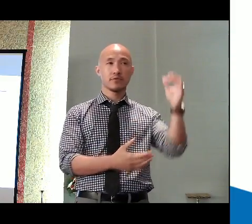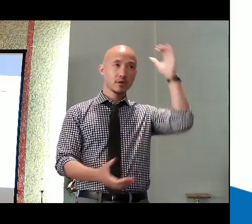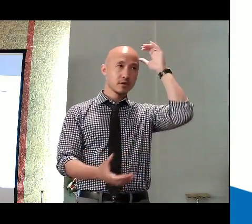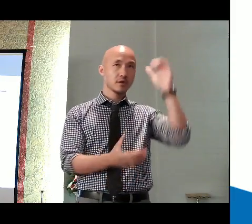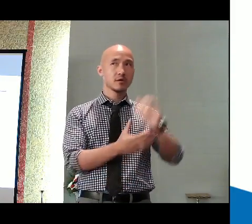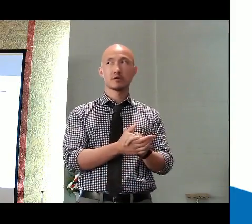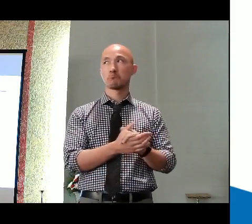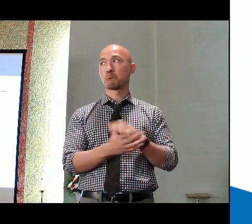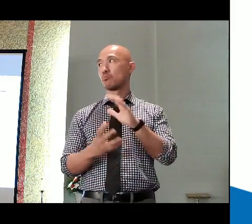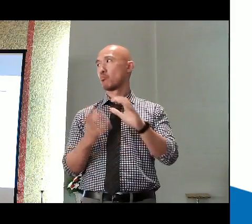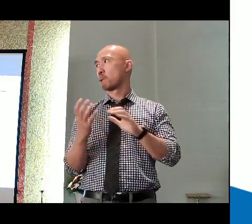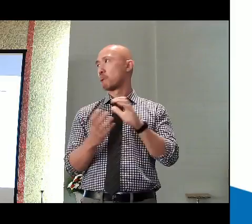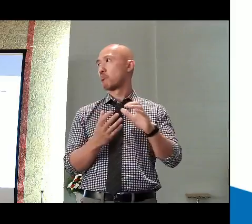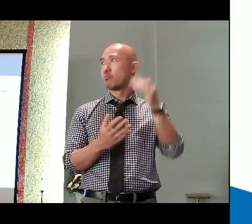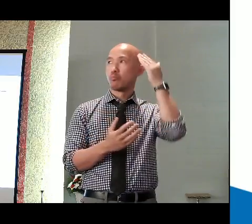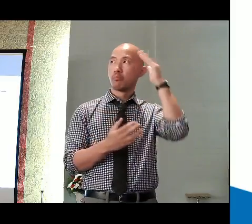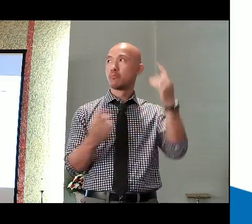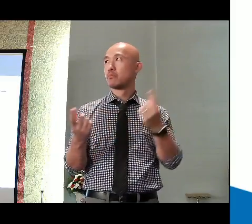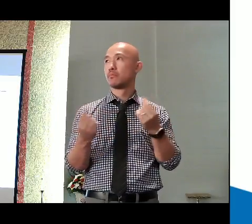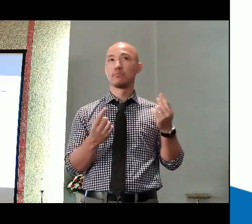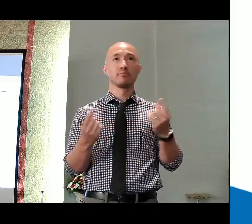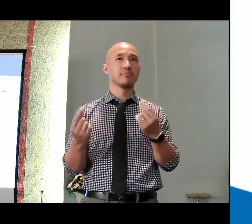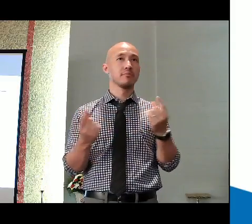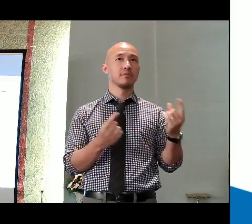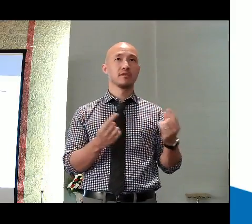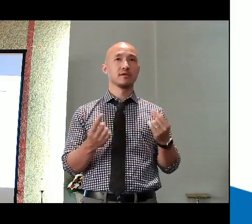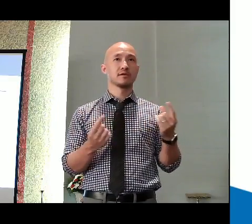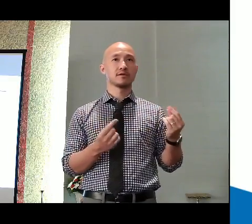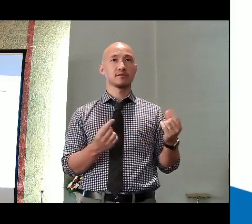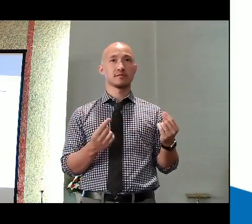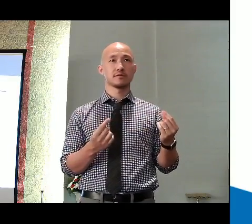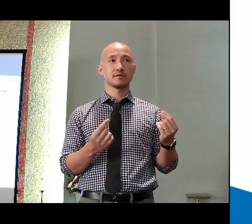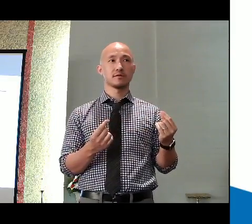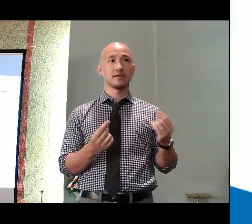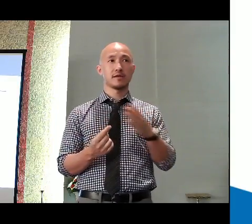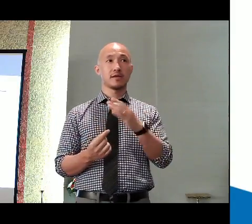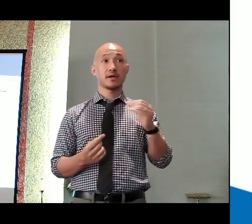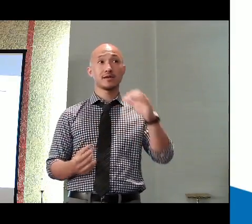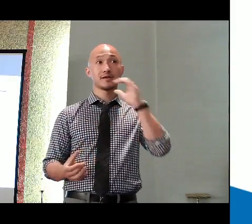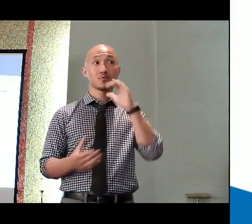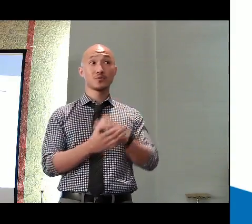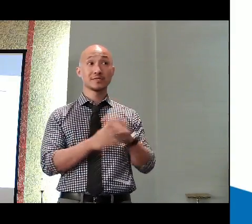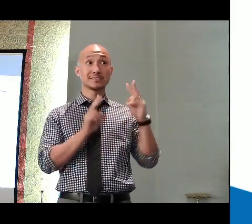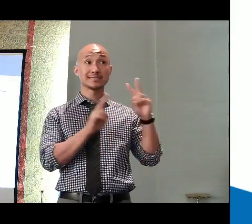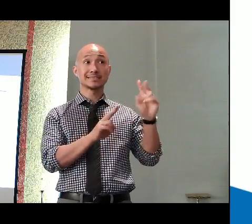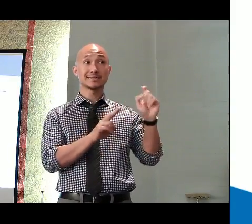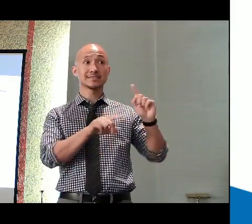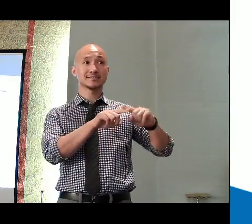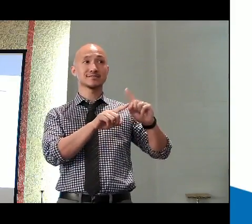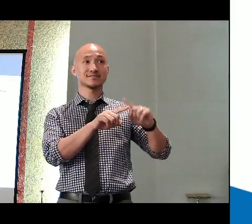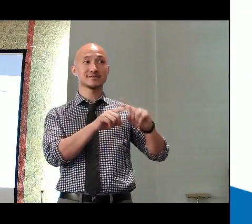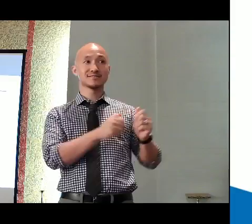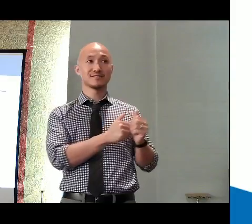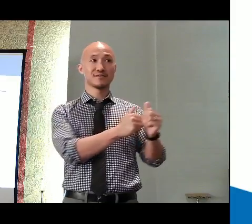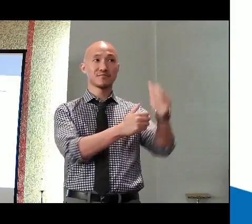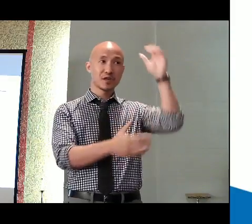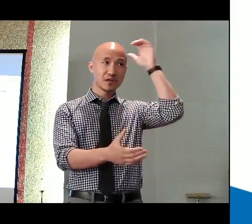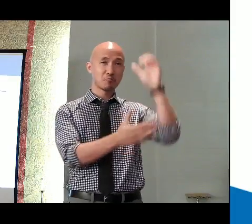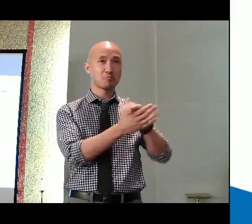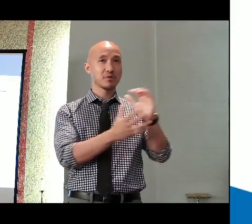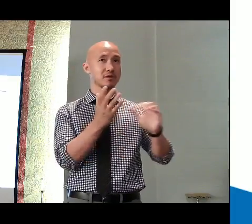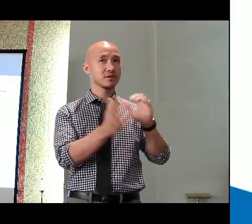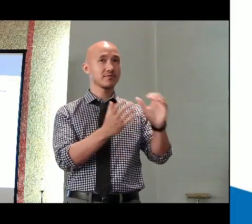I have to speak to her, to be considerate in how I speak to my wife, the tone of voice that I use,